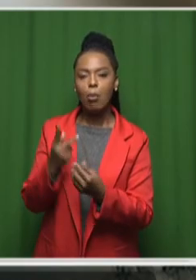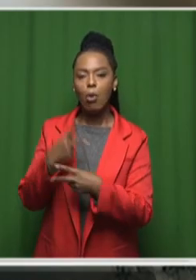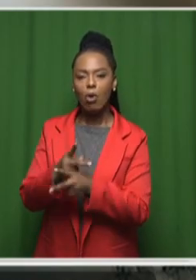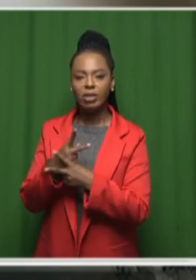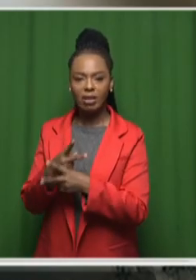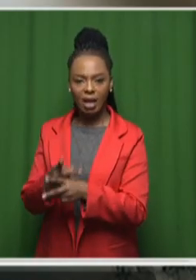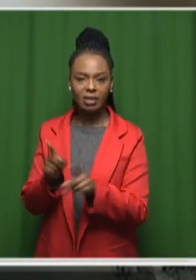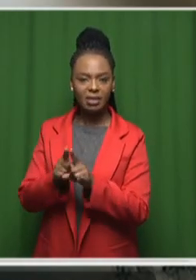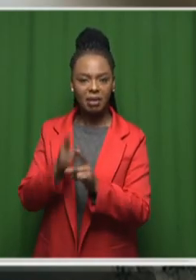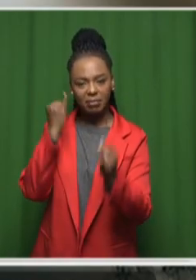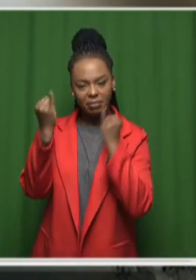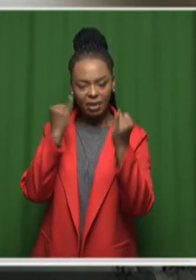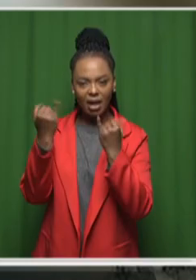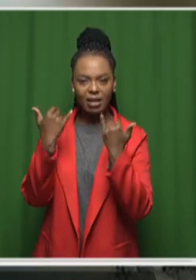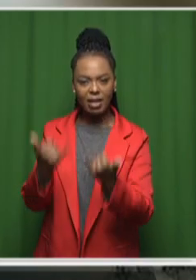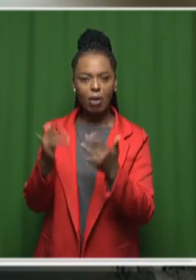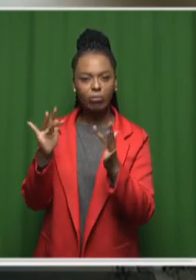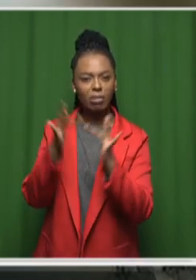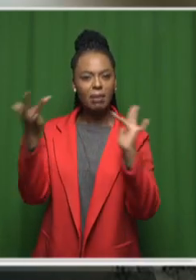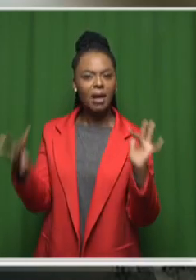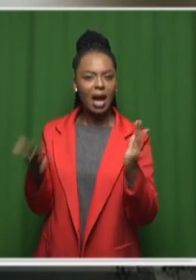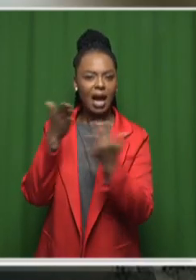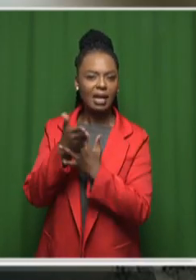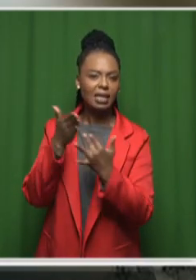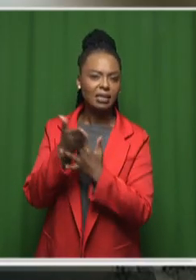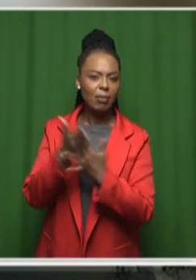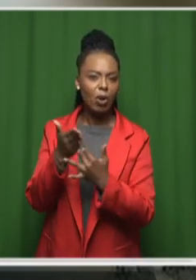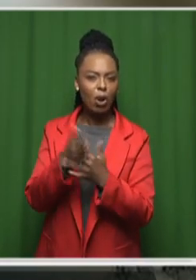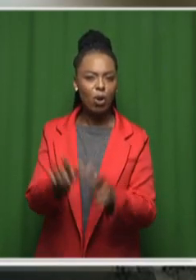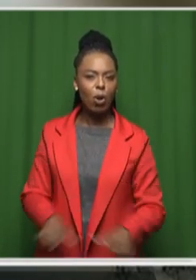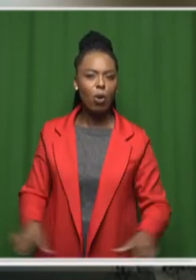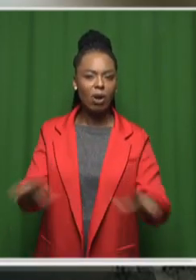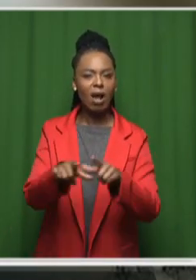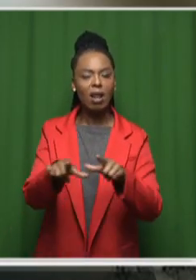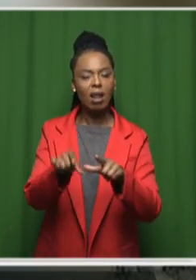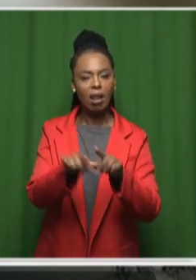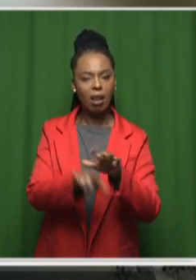ultimate goal of making digital services more accessible in local languages across South Africa?